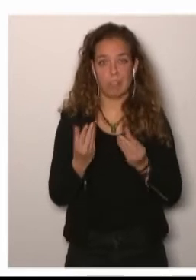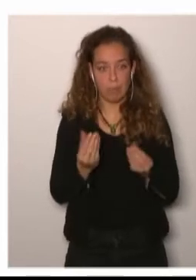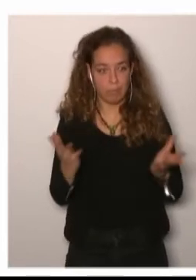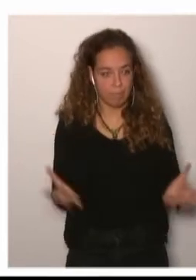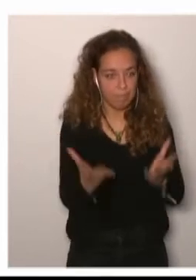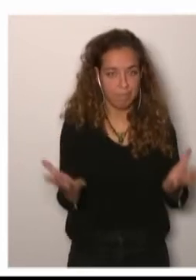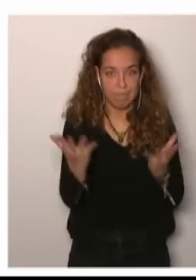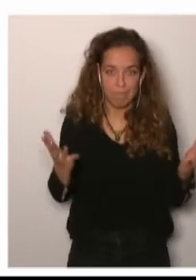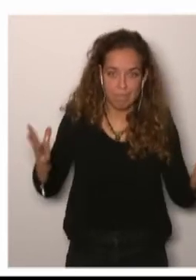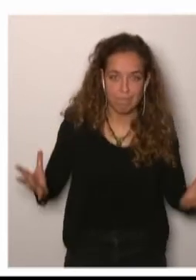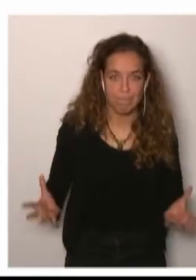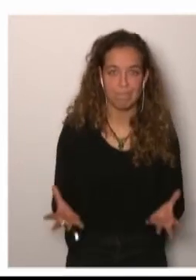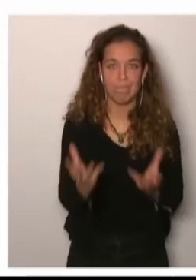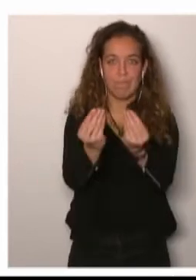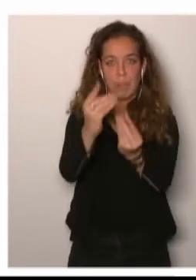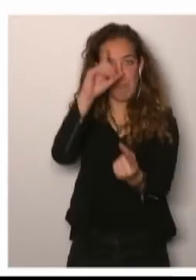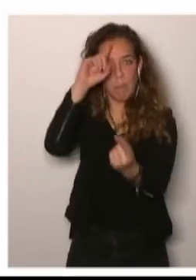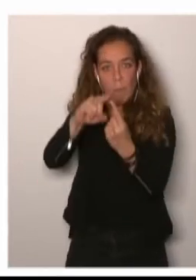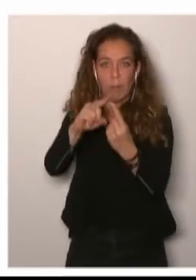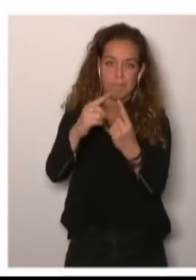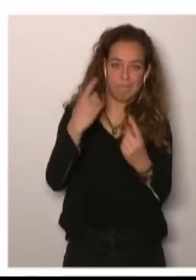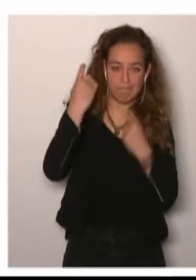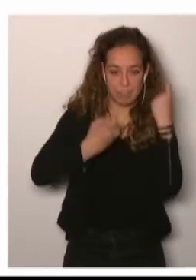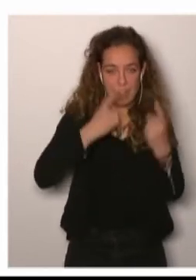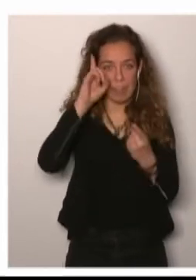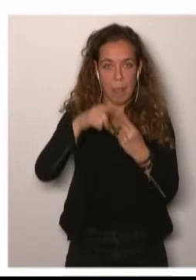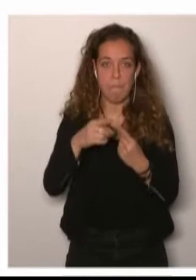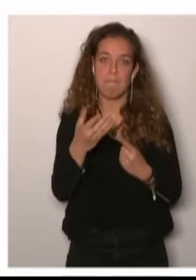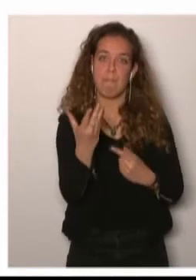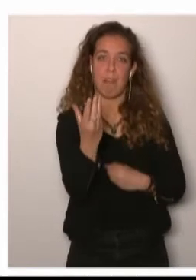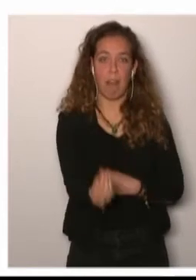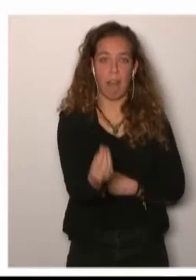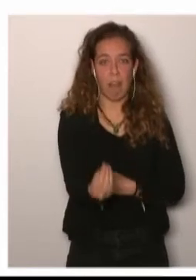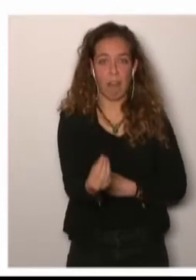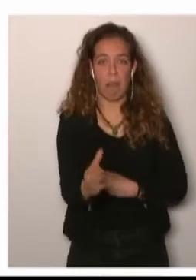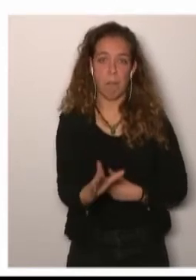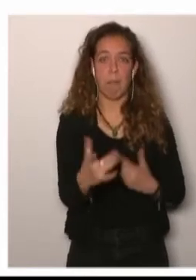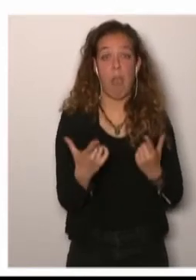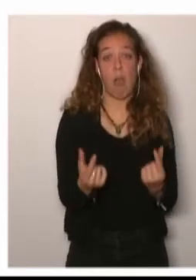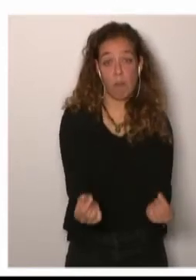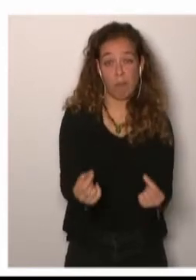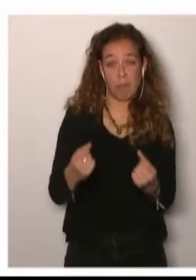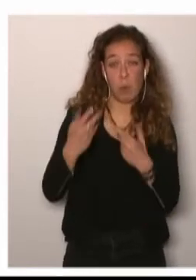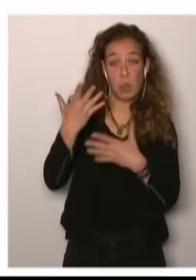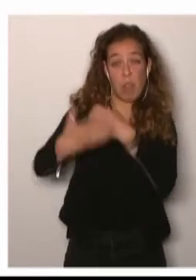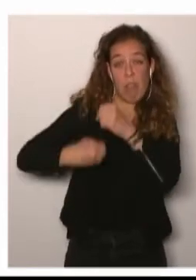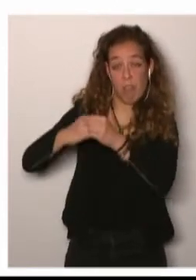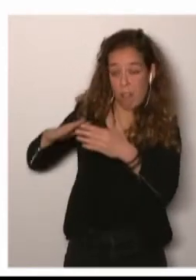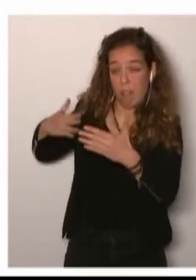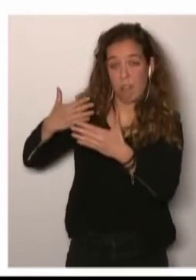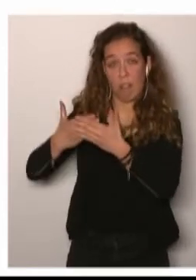development. And I've just listed a few here, so this is by no means an exhaustive list of initiatives and pathways through which the